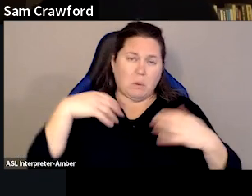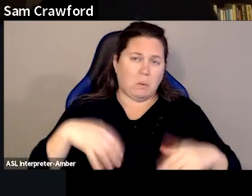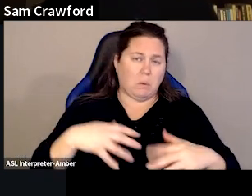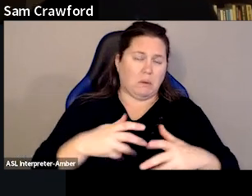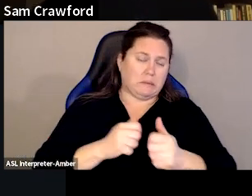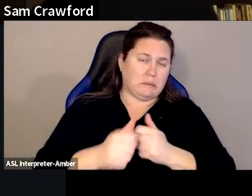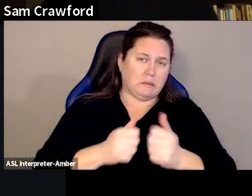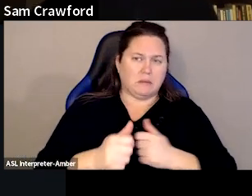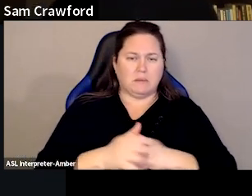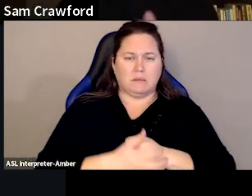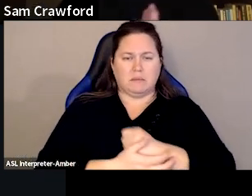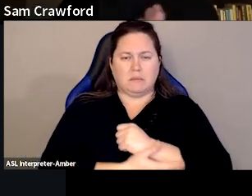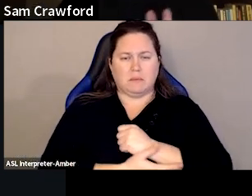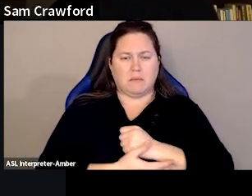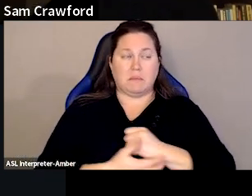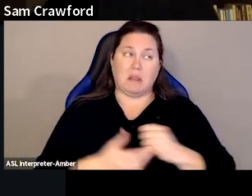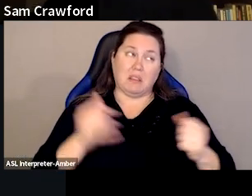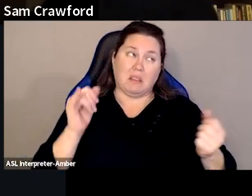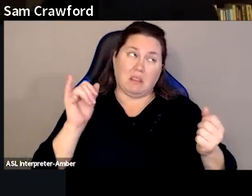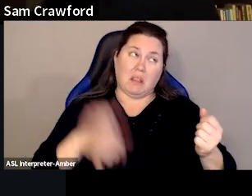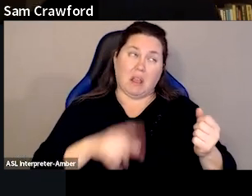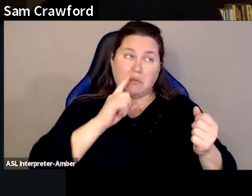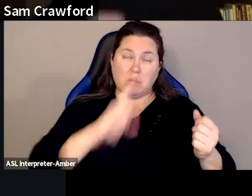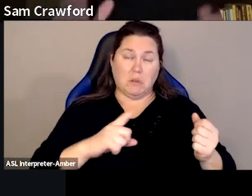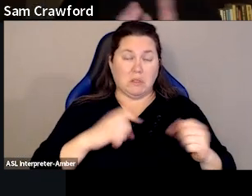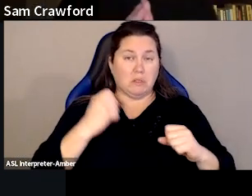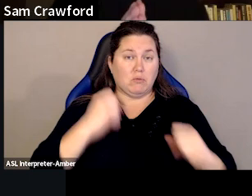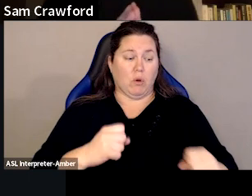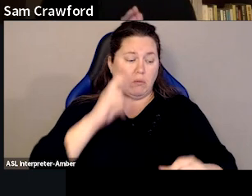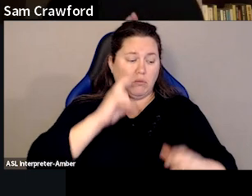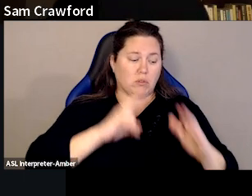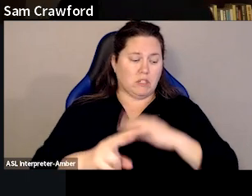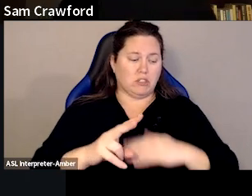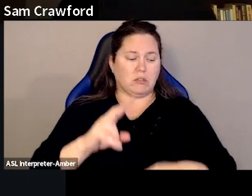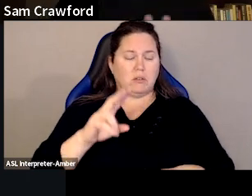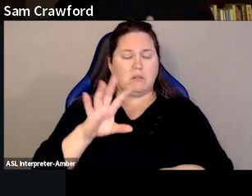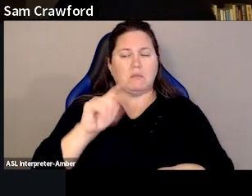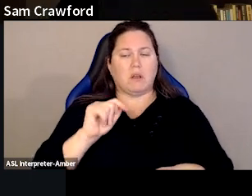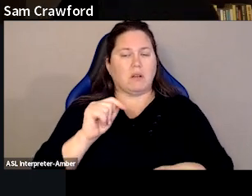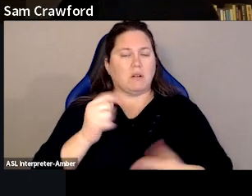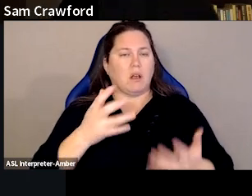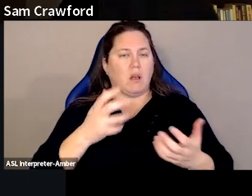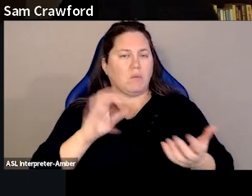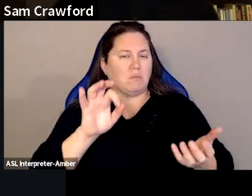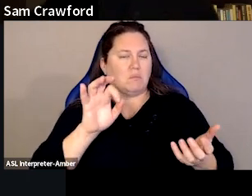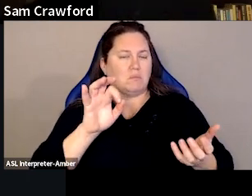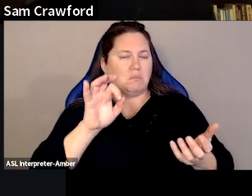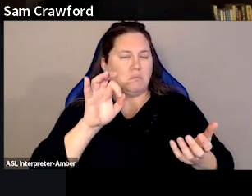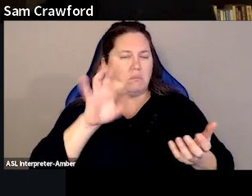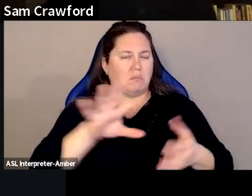I know that's quite a bold prediction. I hope that doesn't come back to bite me. But I just want to make a quick note on trends.